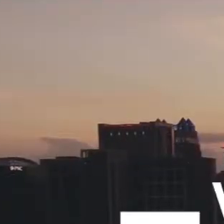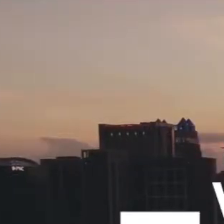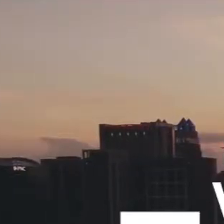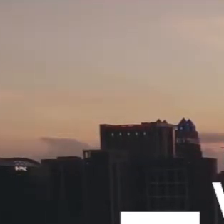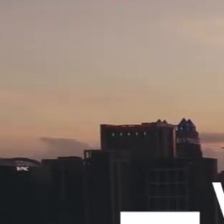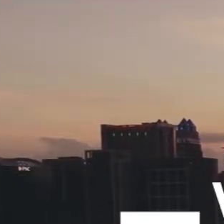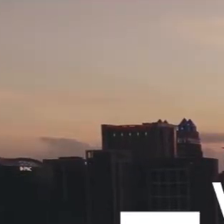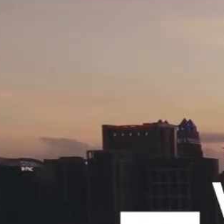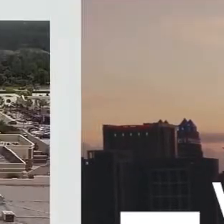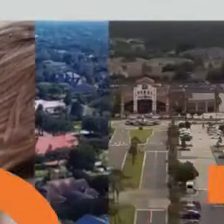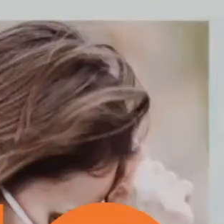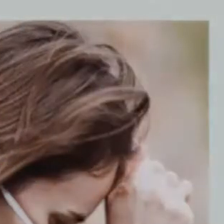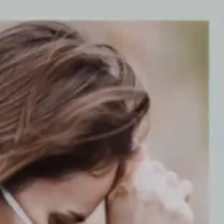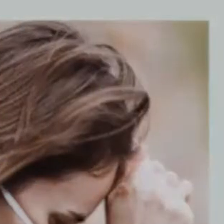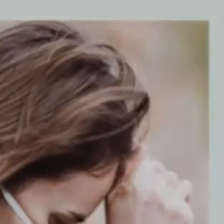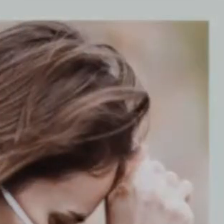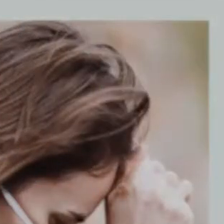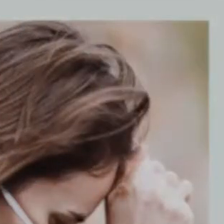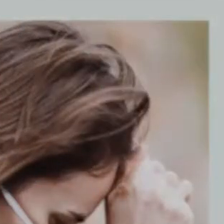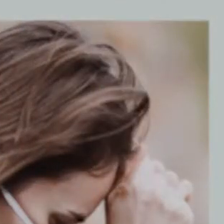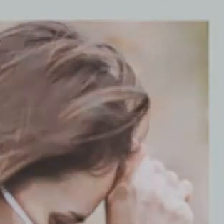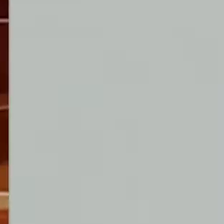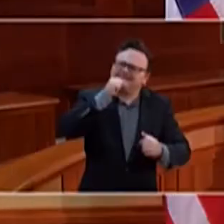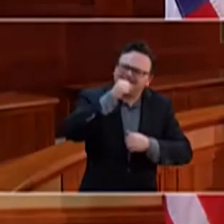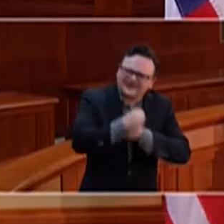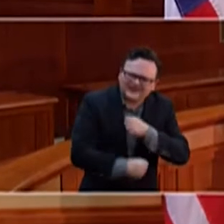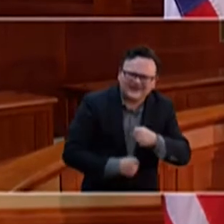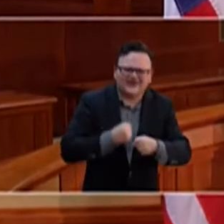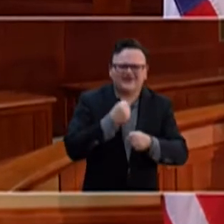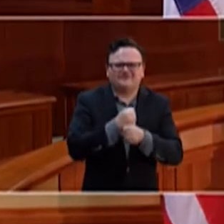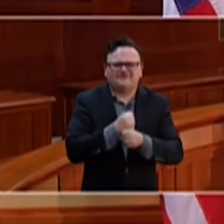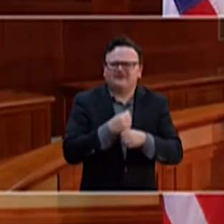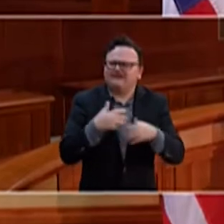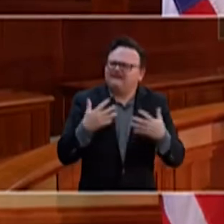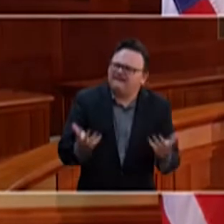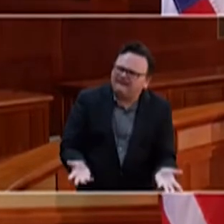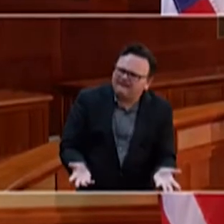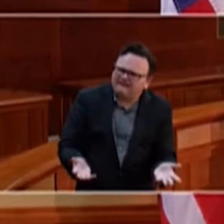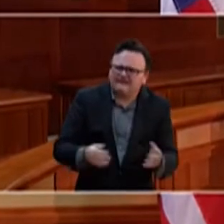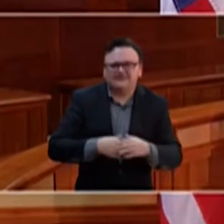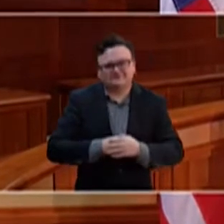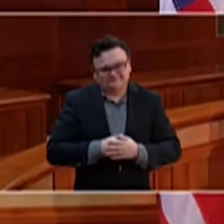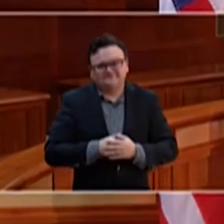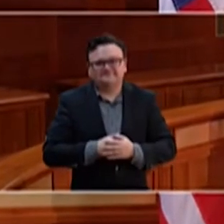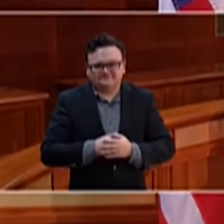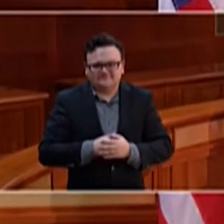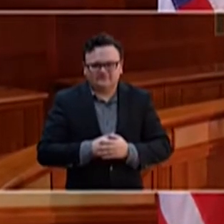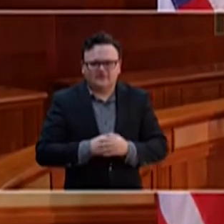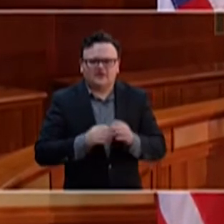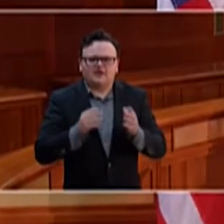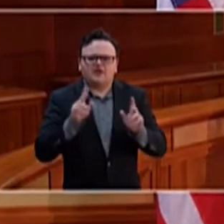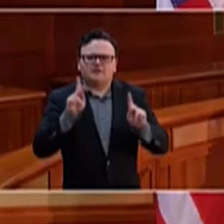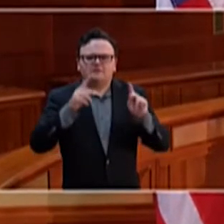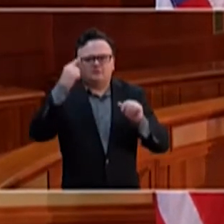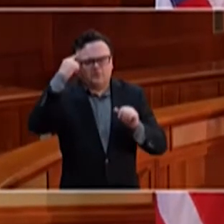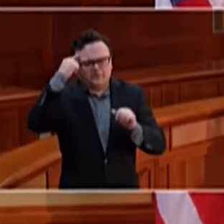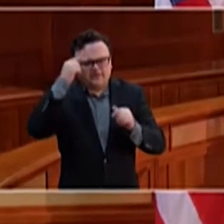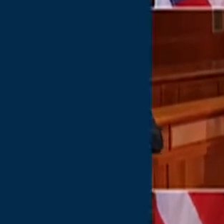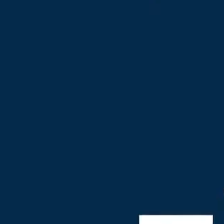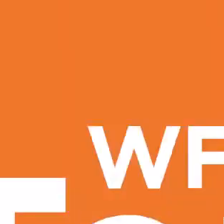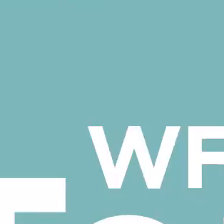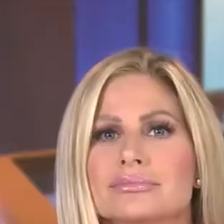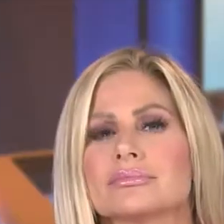last night on WFTV Tonight. It's often asked whether it's safe to return kids to school. Should also be asked how safe it is to keep